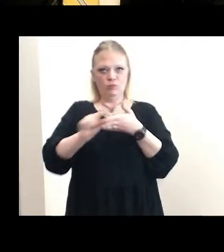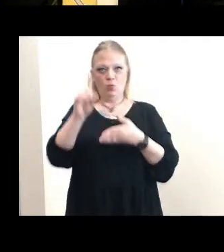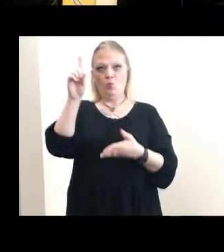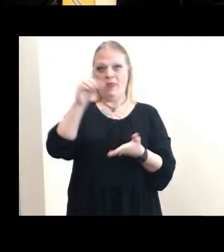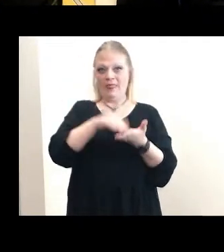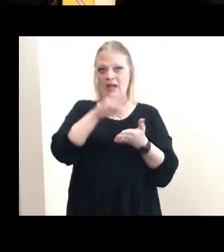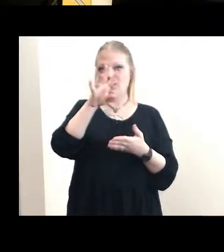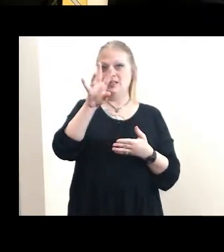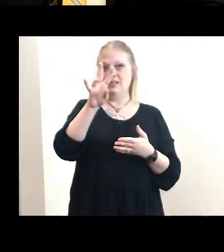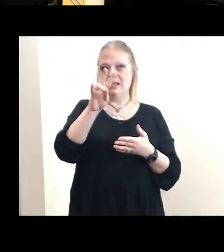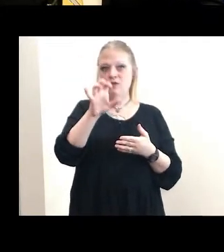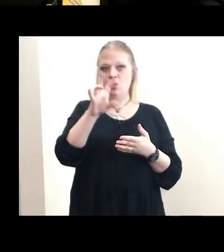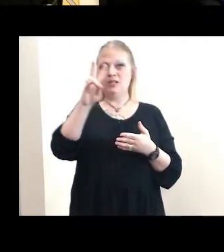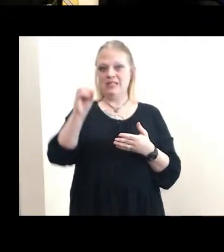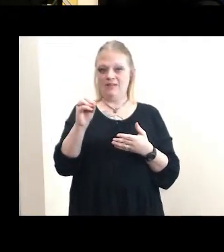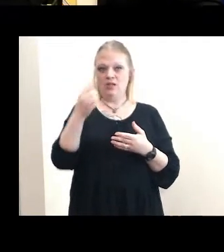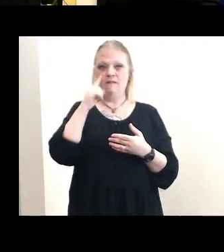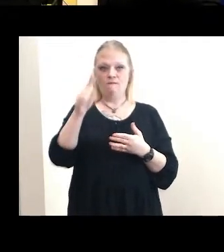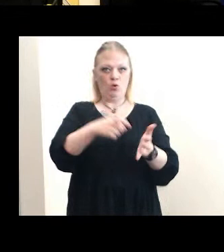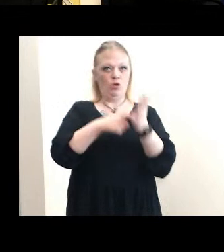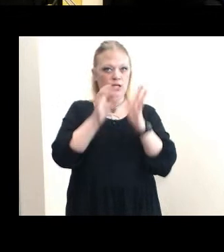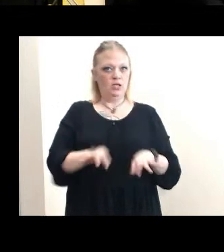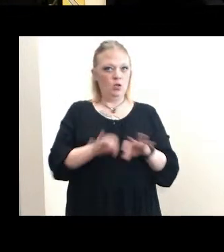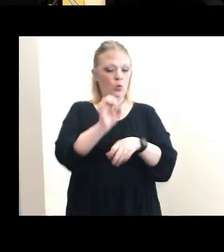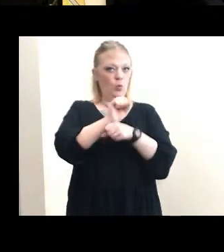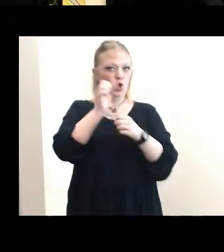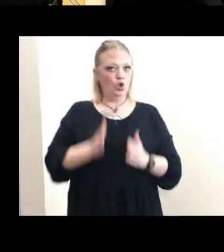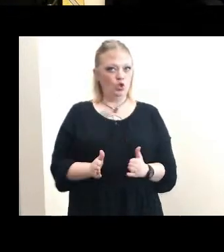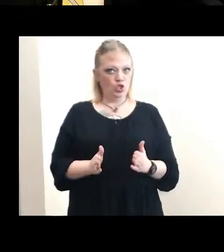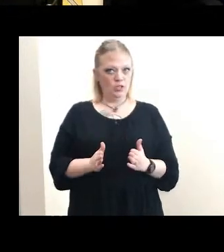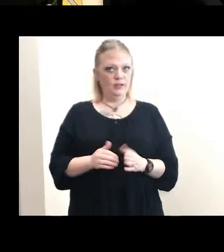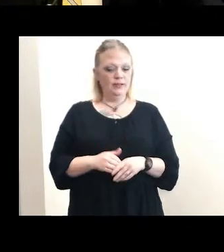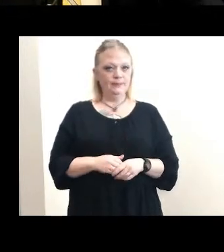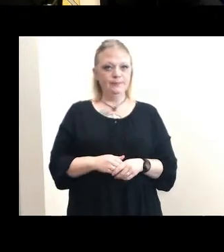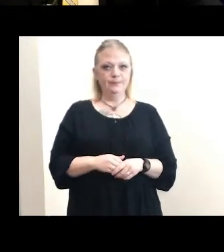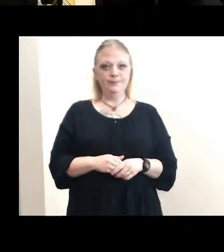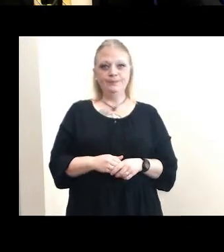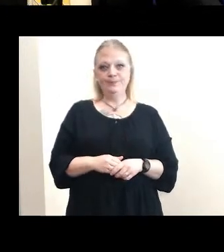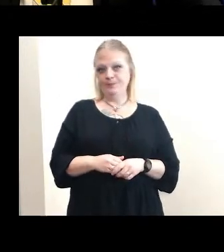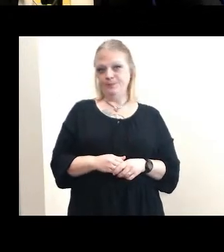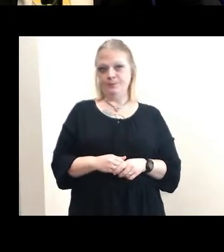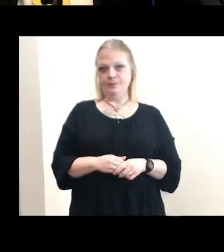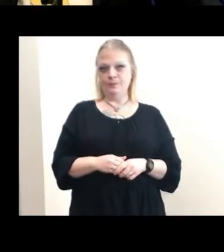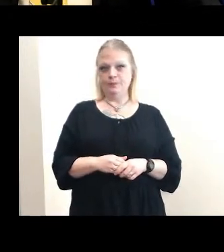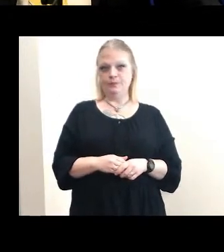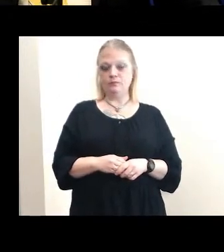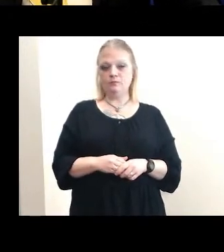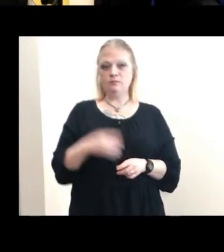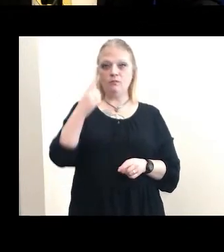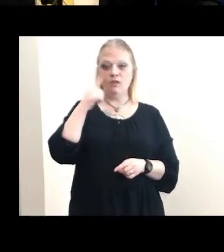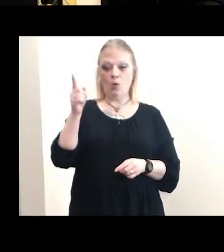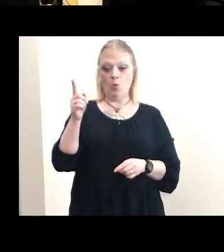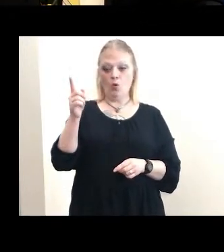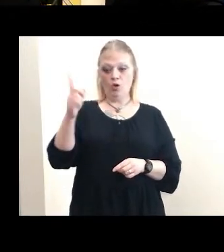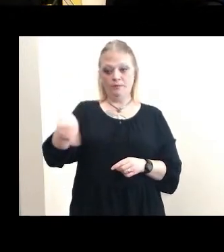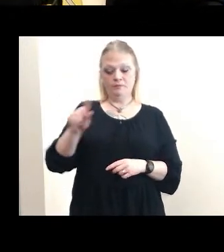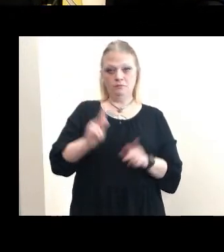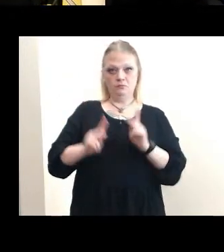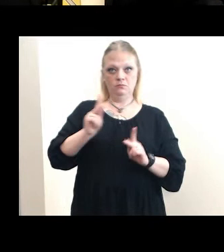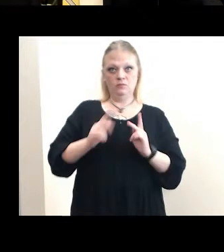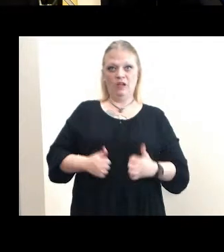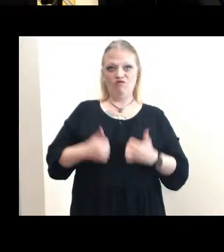1,770 of those doses will be for essential workers. For those that reside in New York